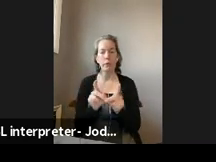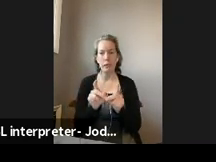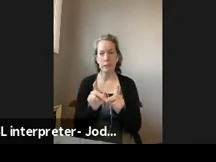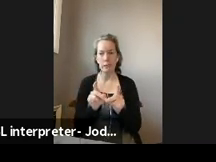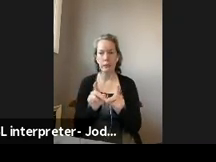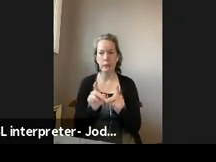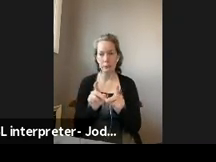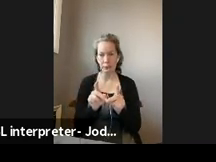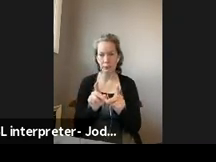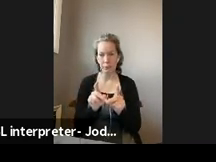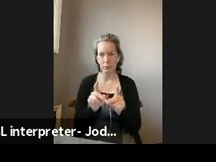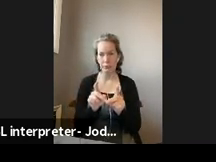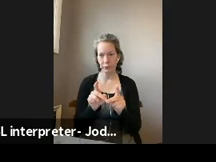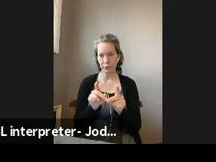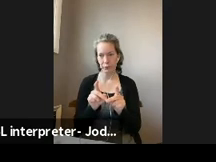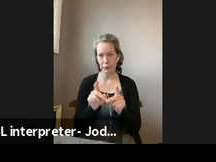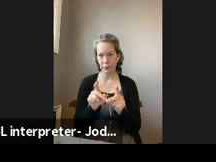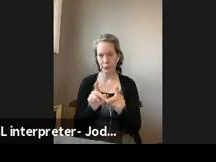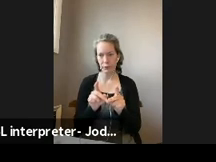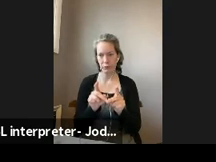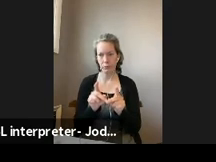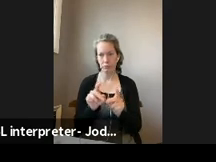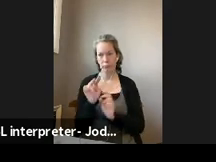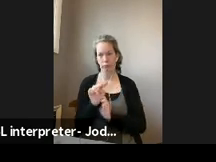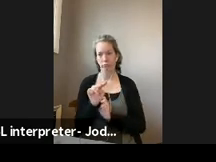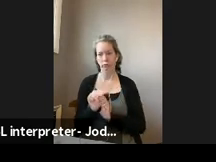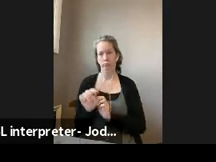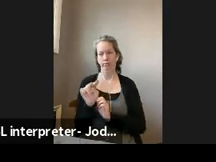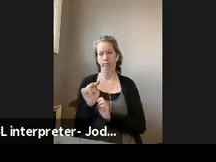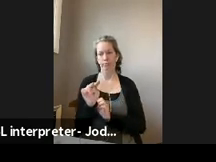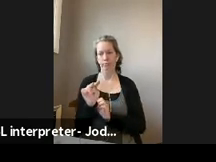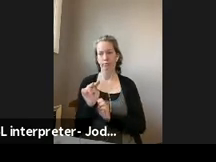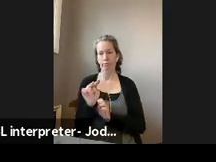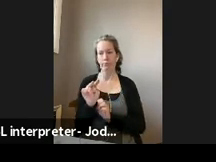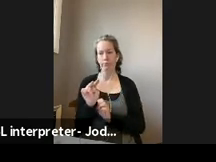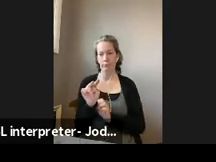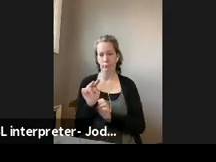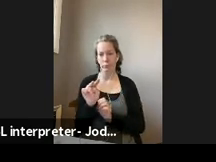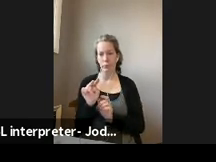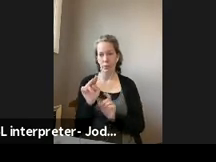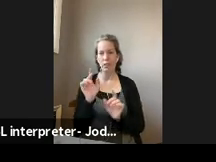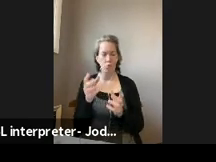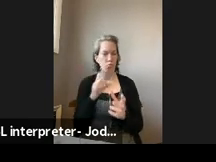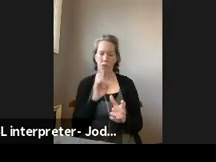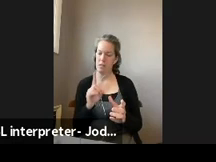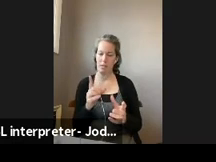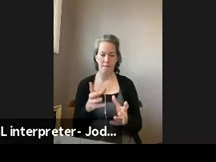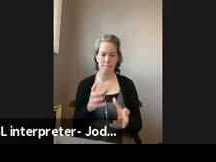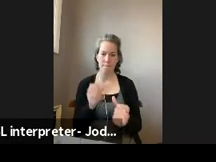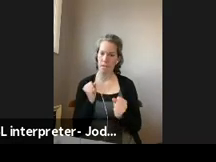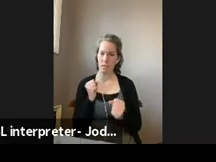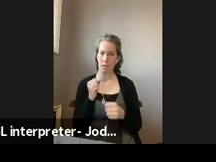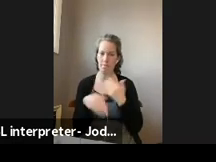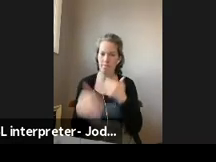as well. That is a very new area of law and a very fast-moving one.